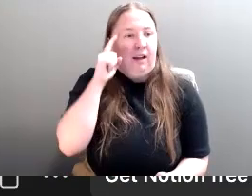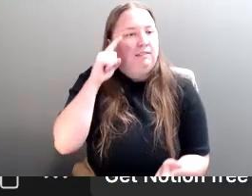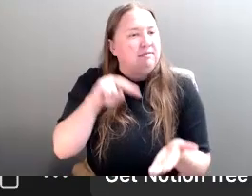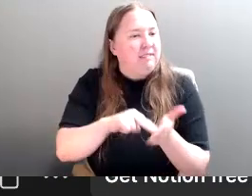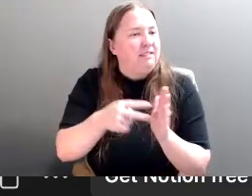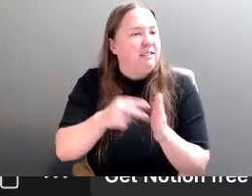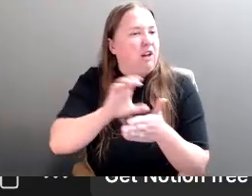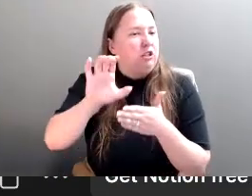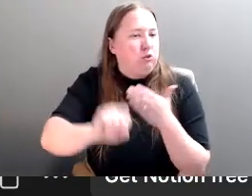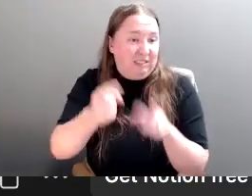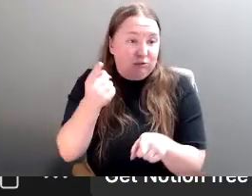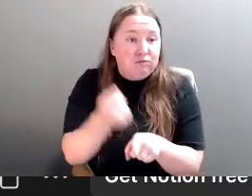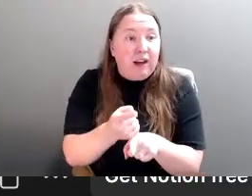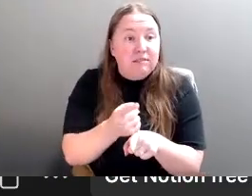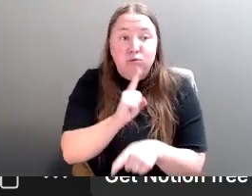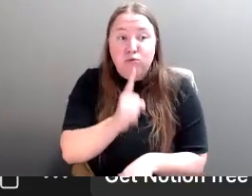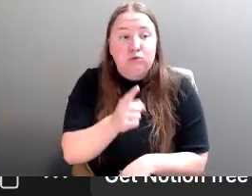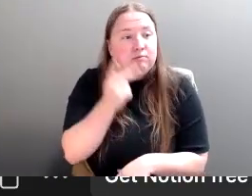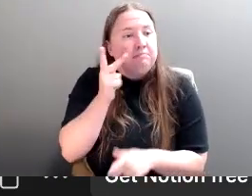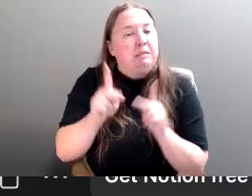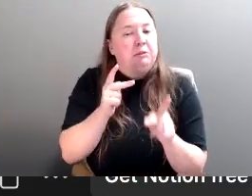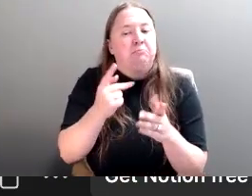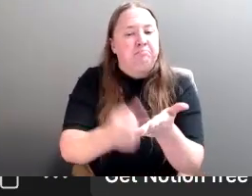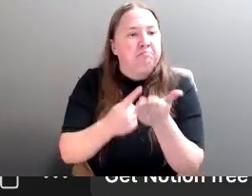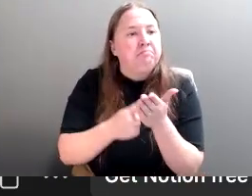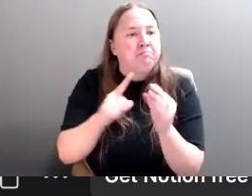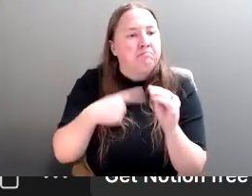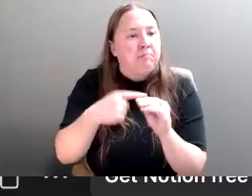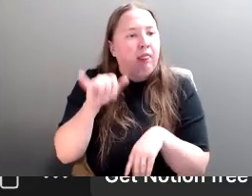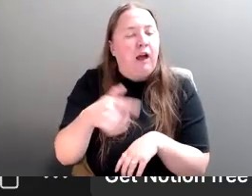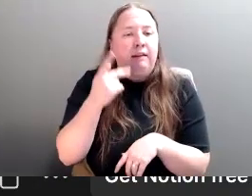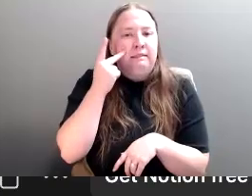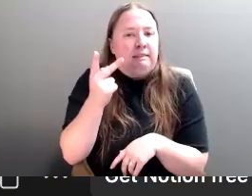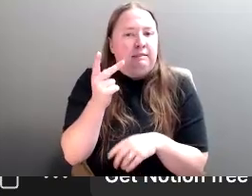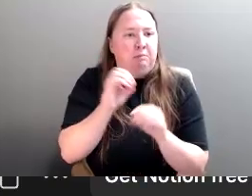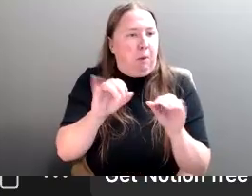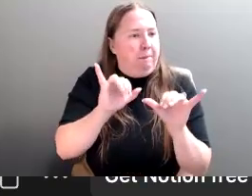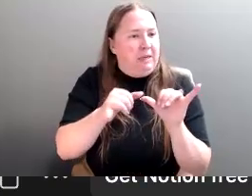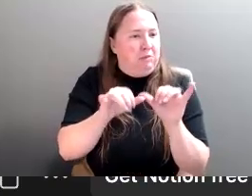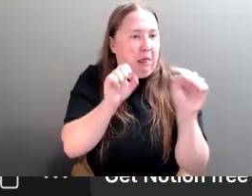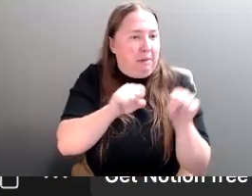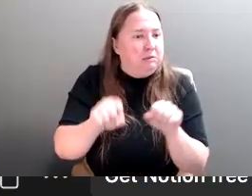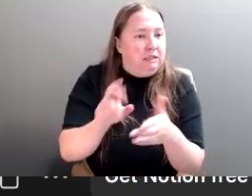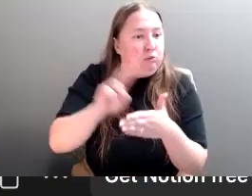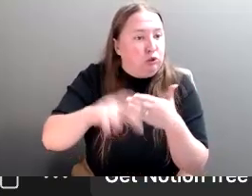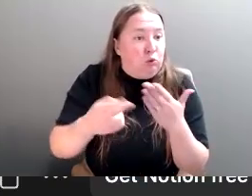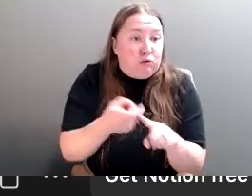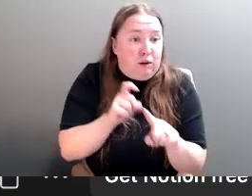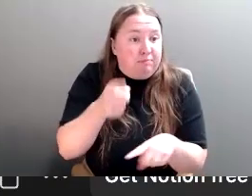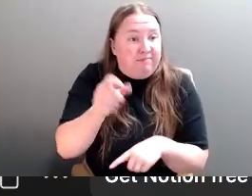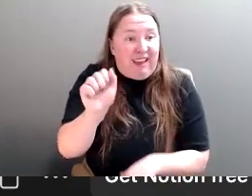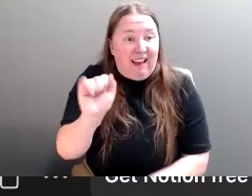Isn't Mhm. that true, right? I see people talking about this and I see very little measurement of these possibility outcomes. And that's